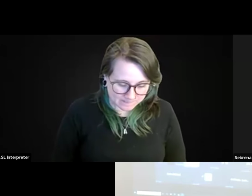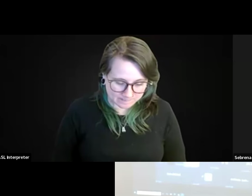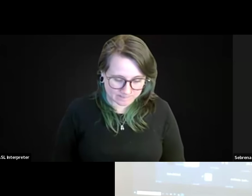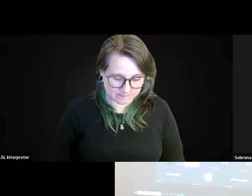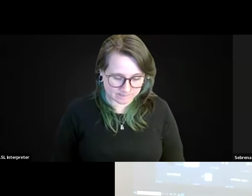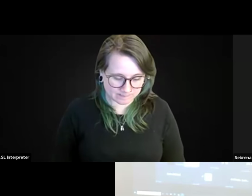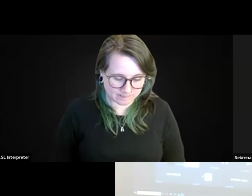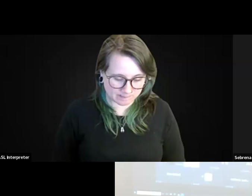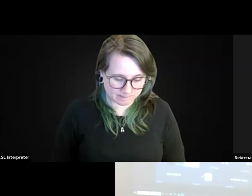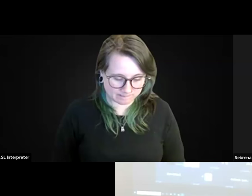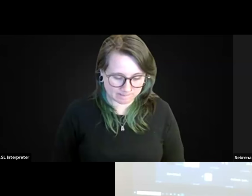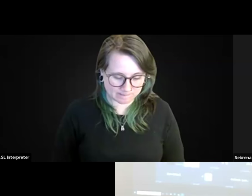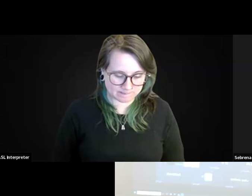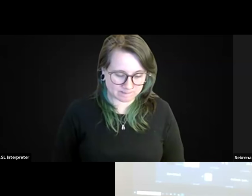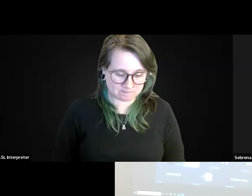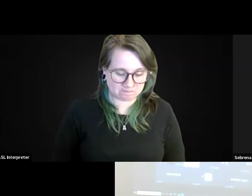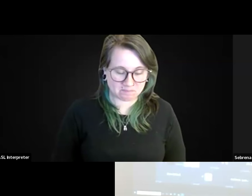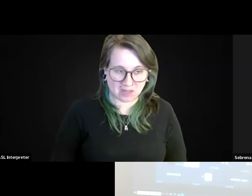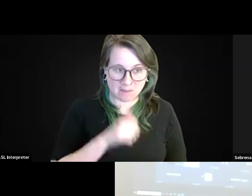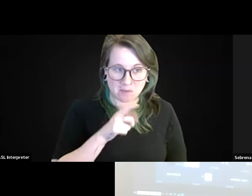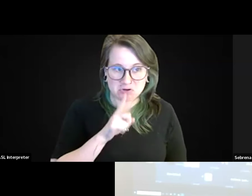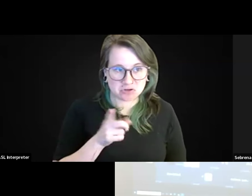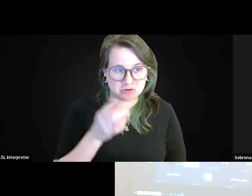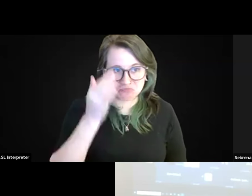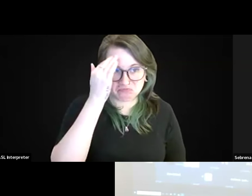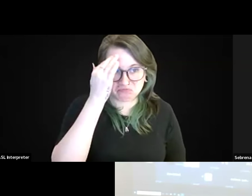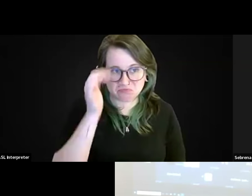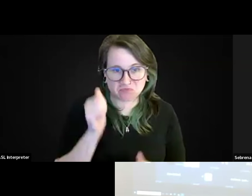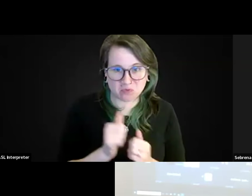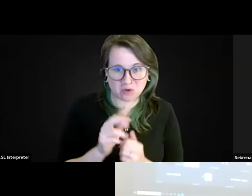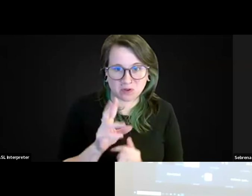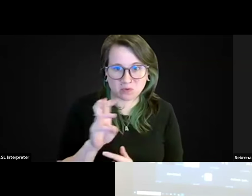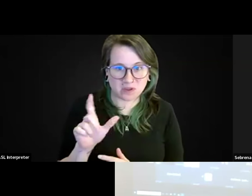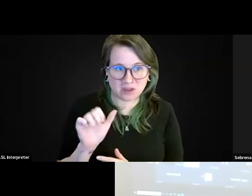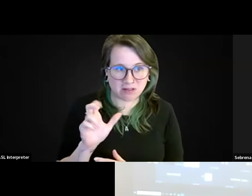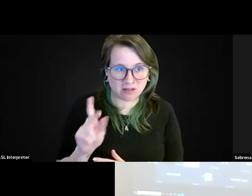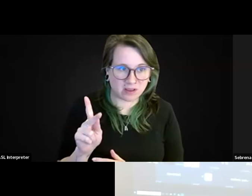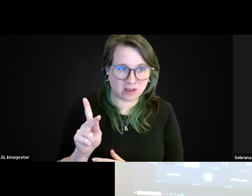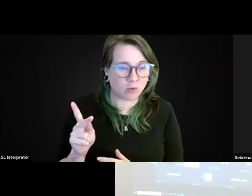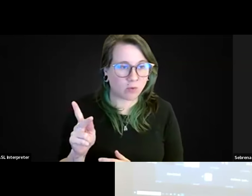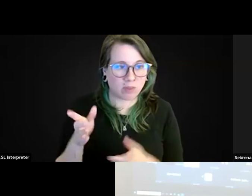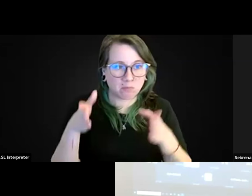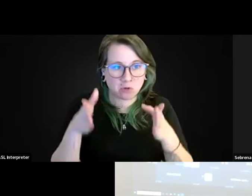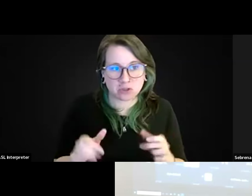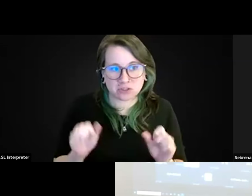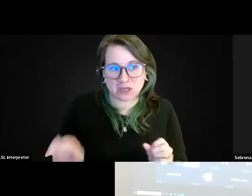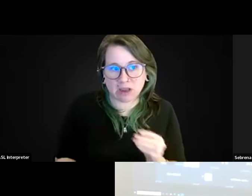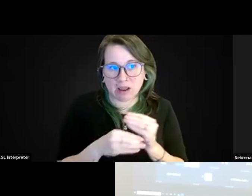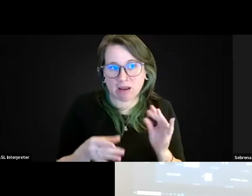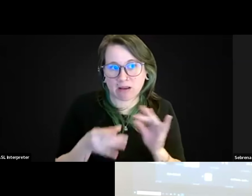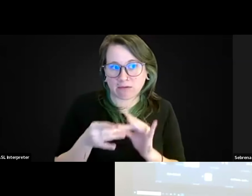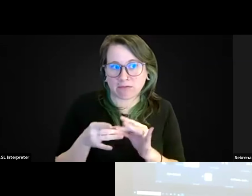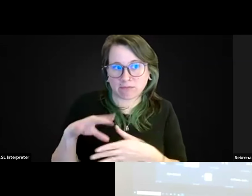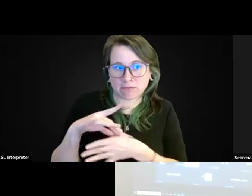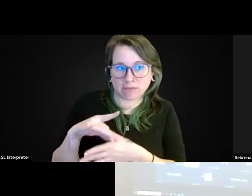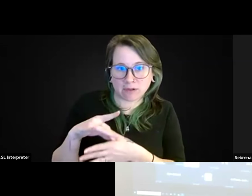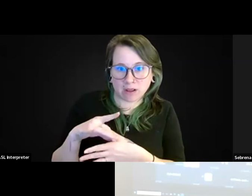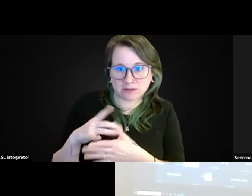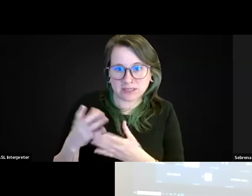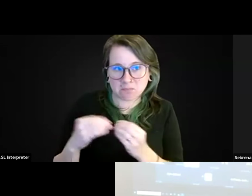Just, I don't know if you know about this or not, or if they could provide more context, but I don't see any context yet.